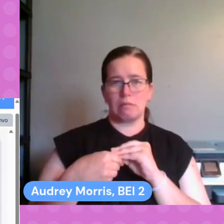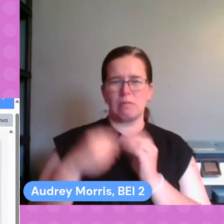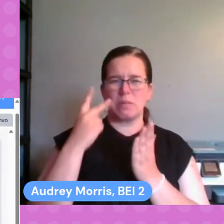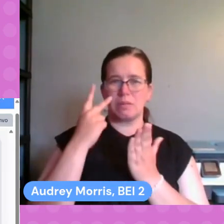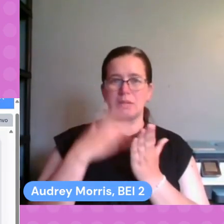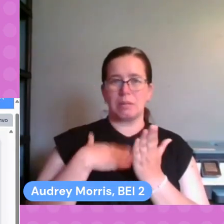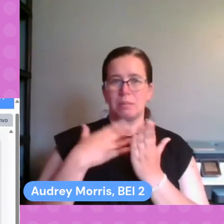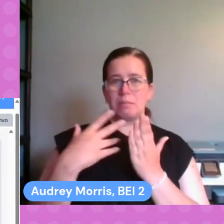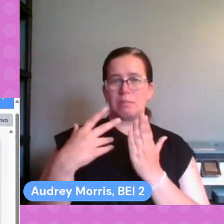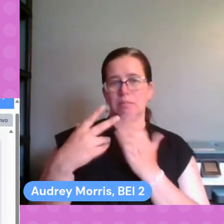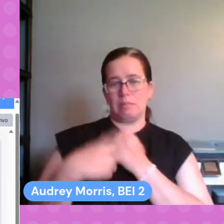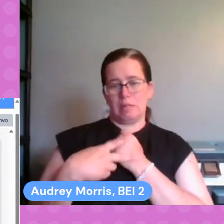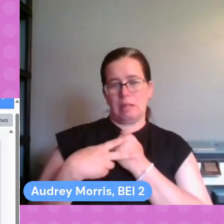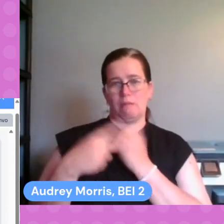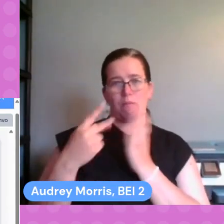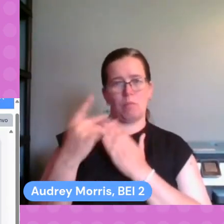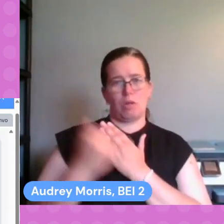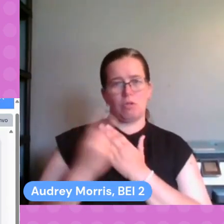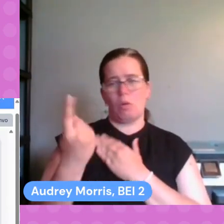I'd added Adventure Cat.